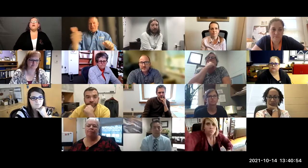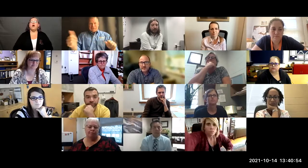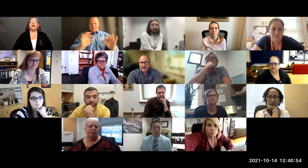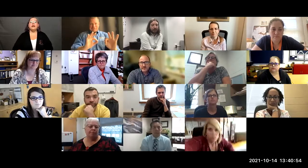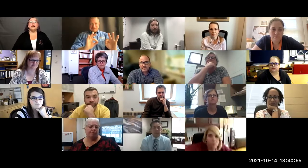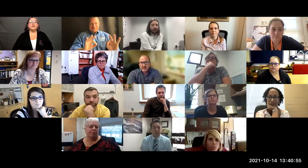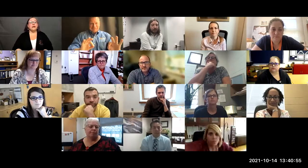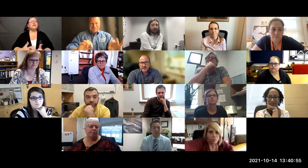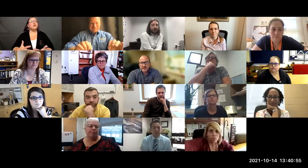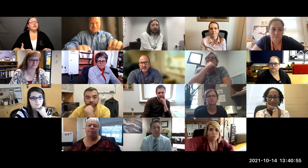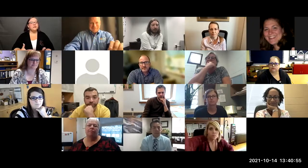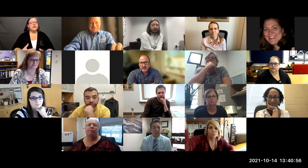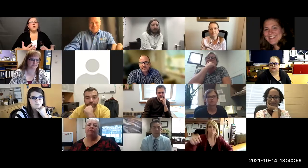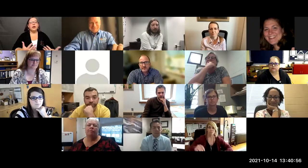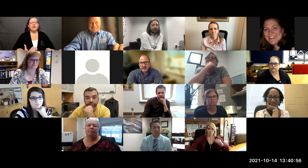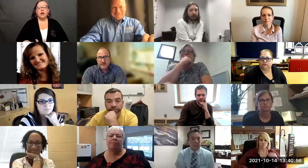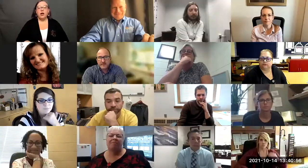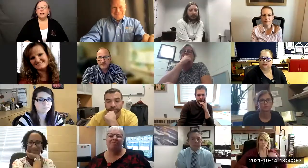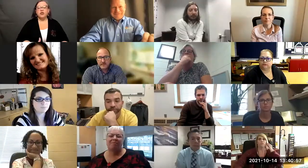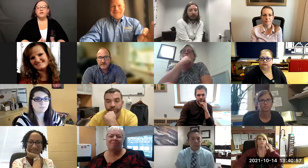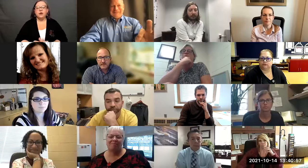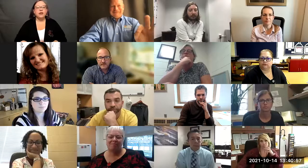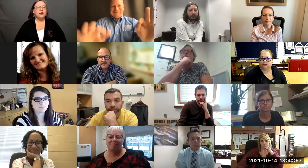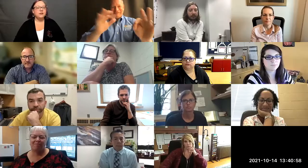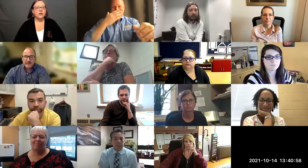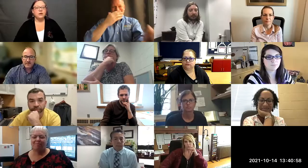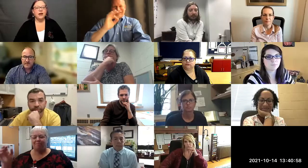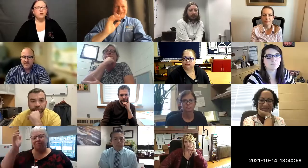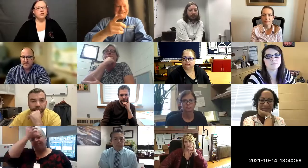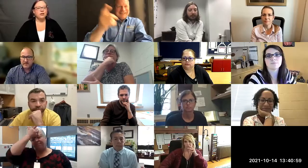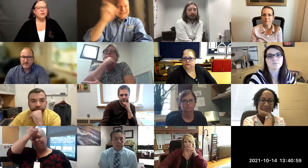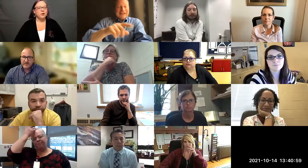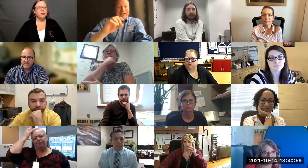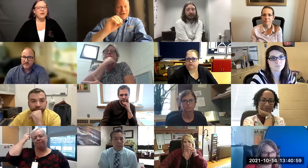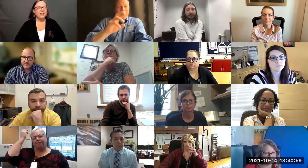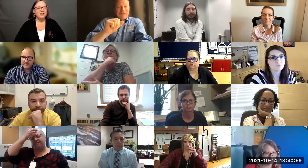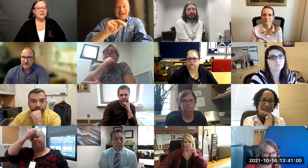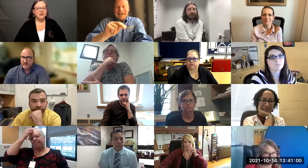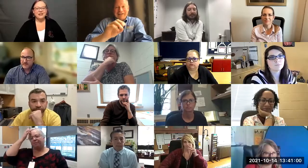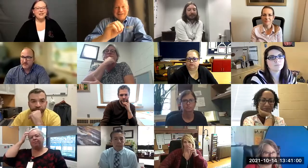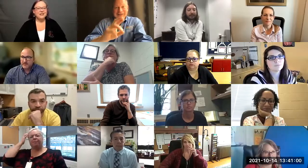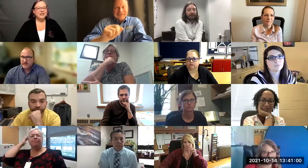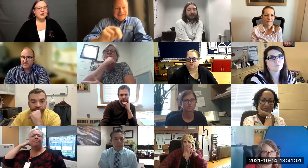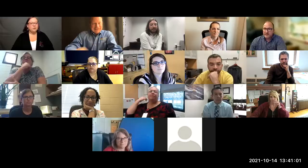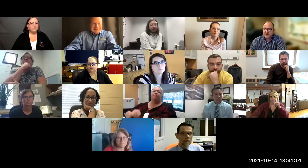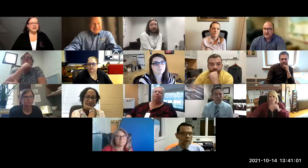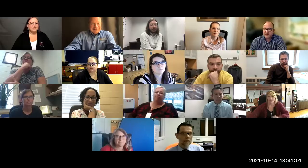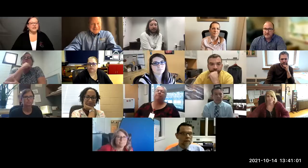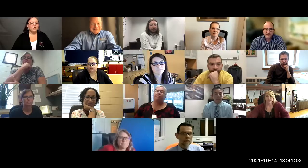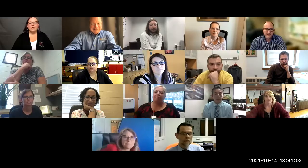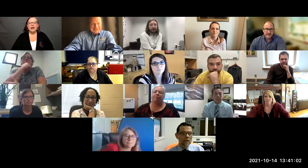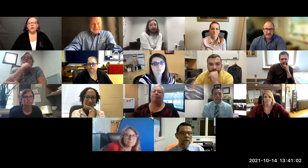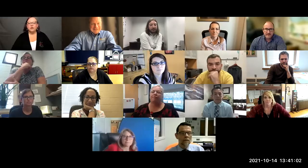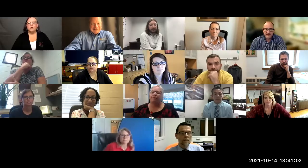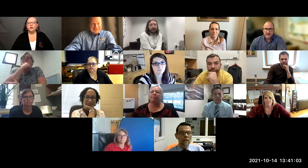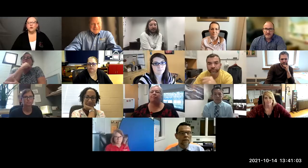who have already introduced themselves go ahead and hide your video again so that we have more room on the screen? Perfect.